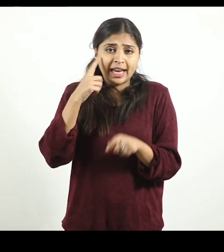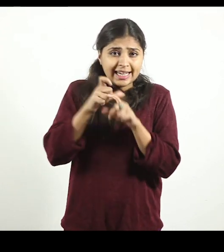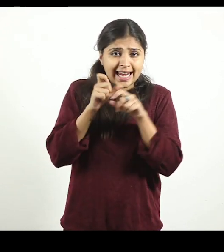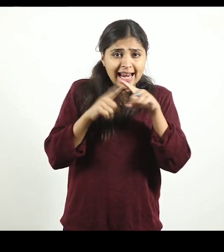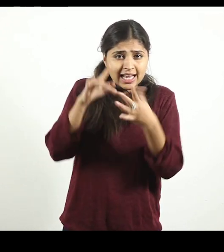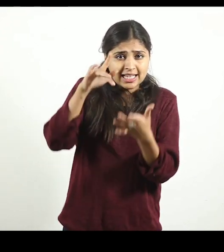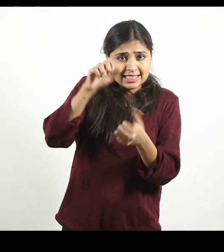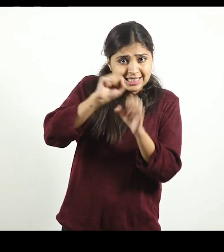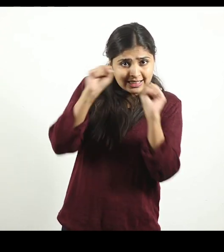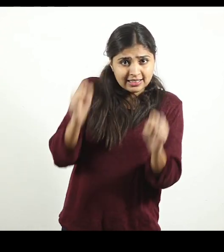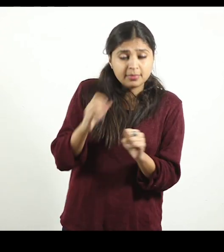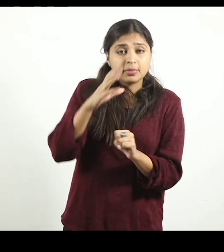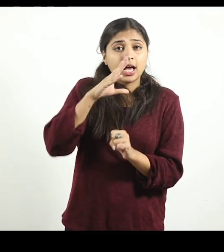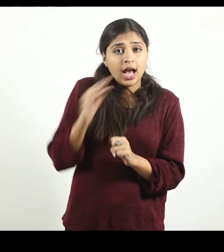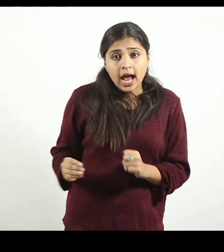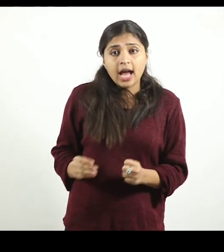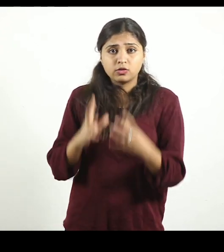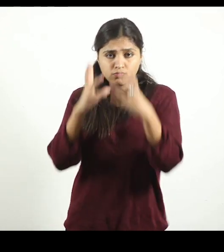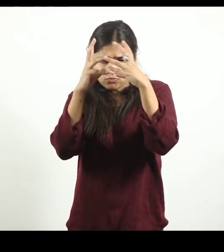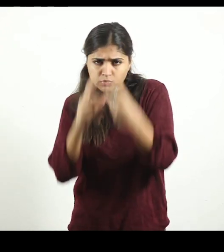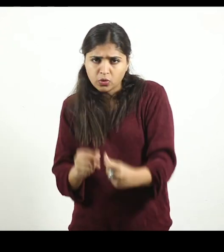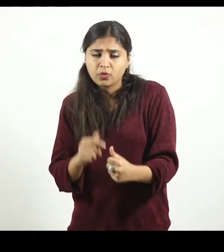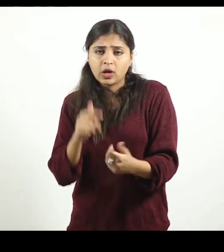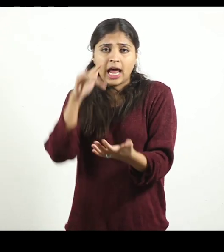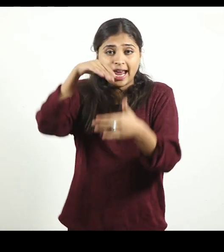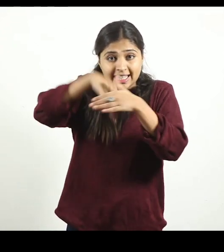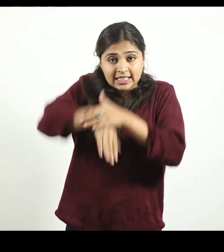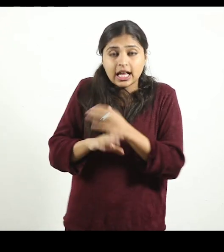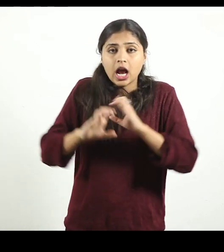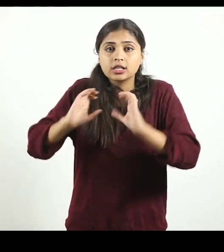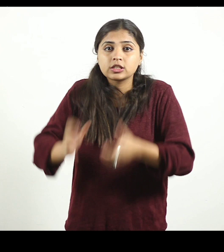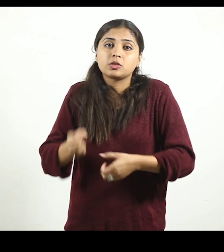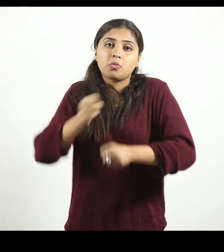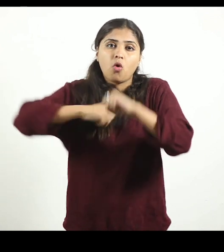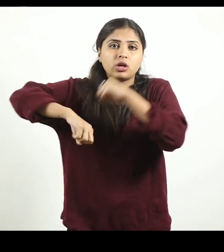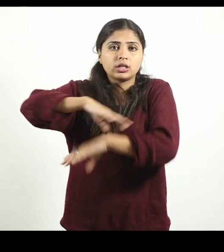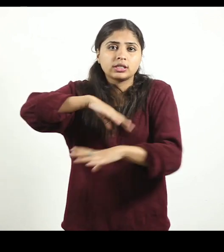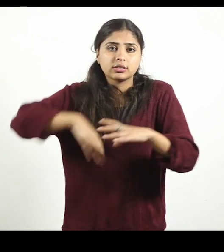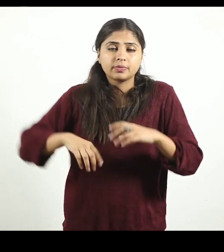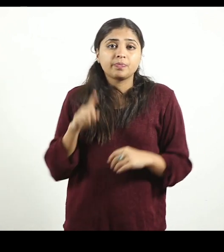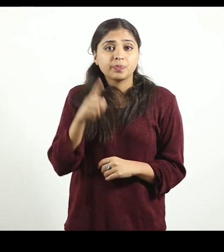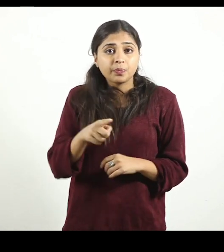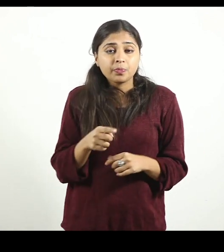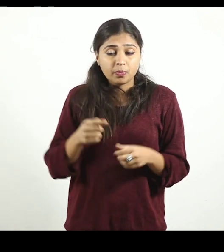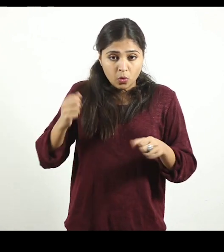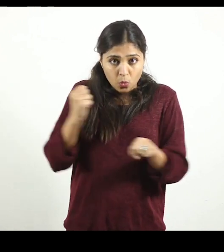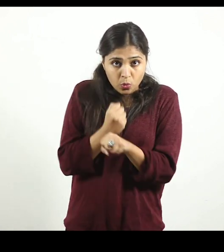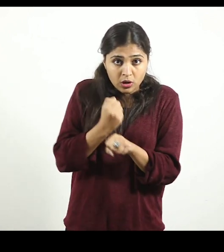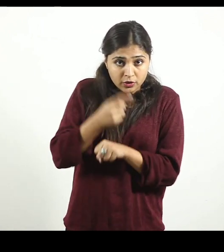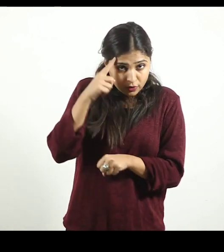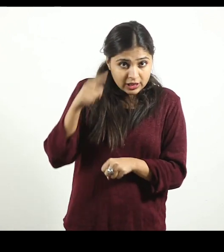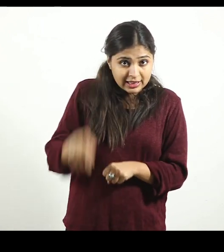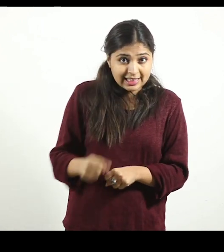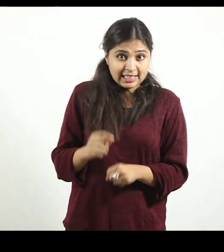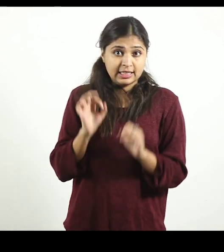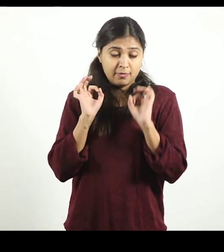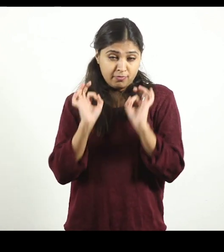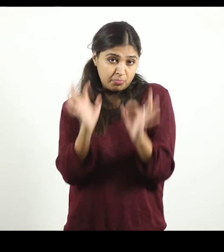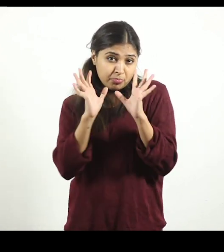organization. To operate this function effectively, you need to know how to work effectively in a